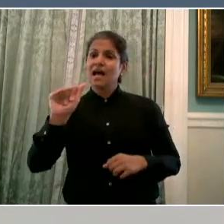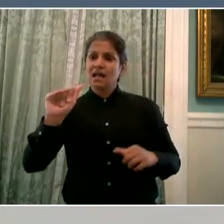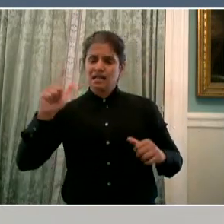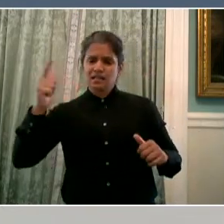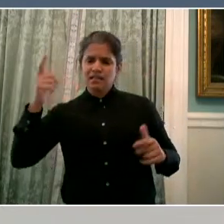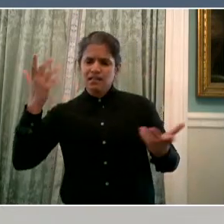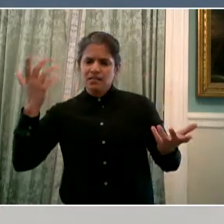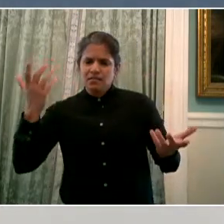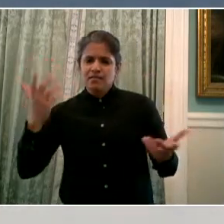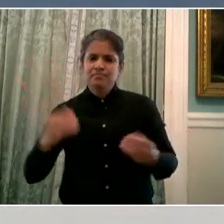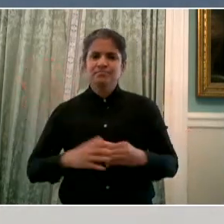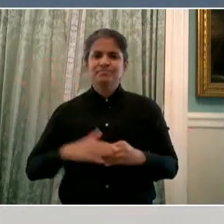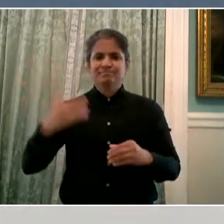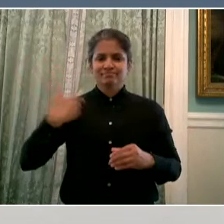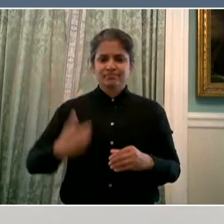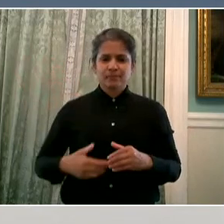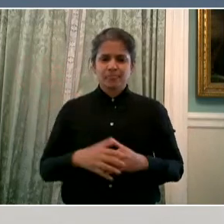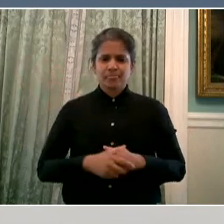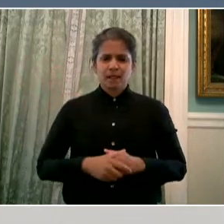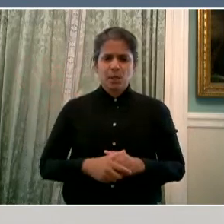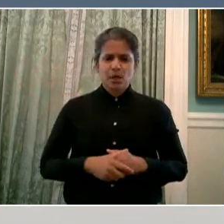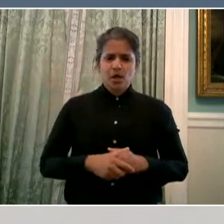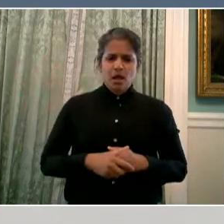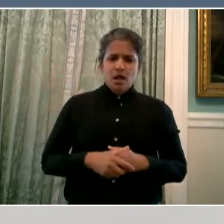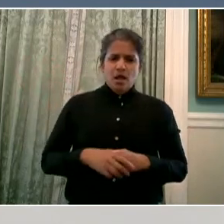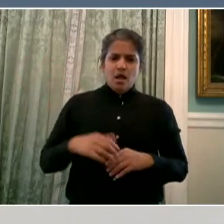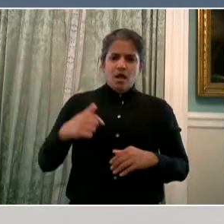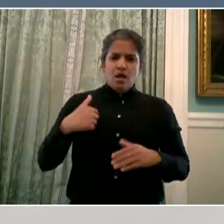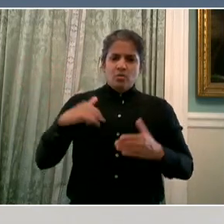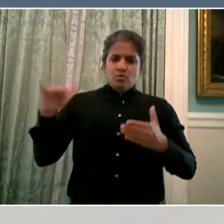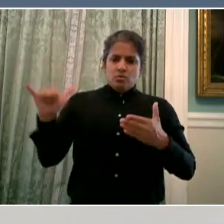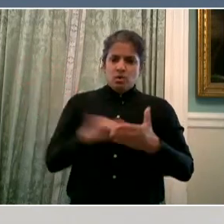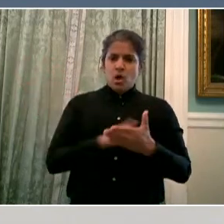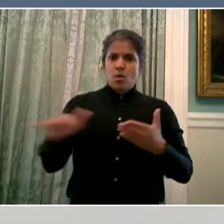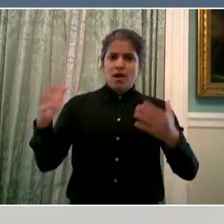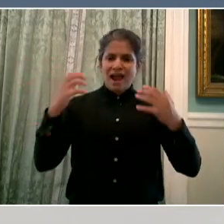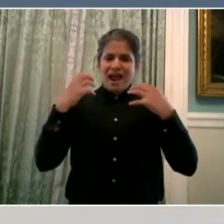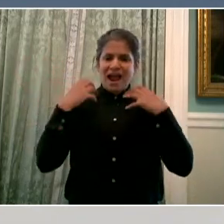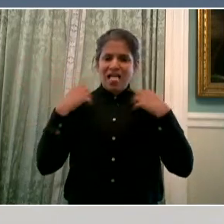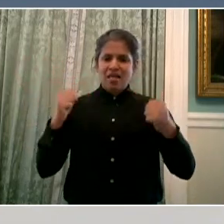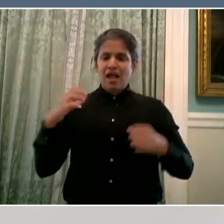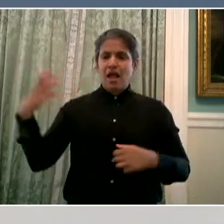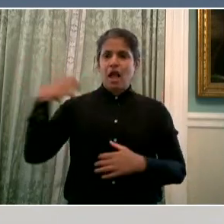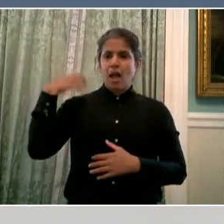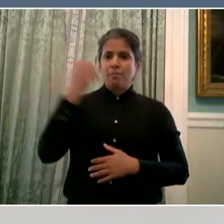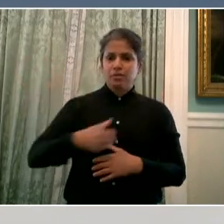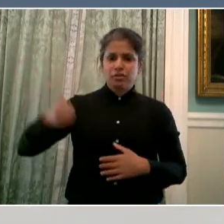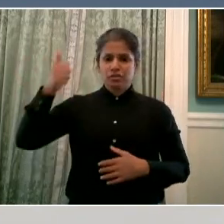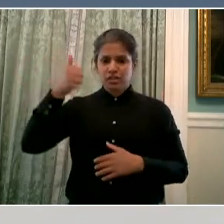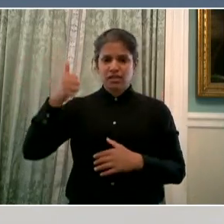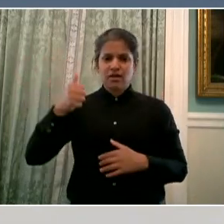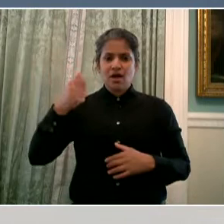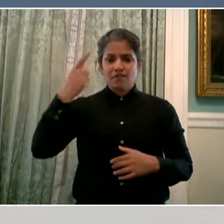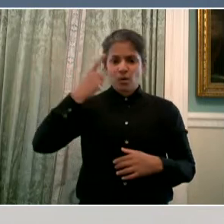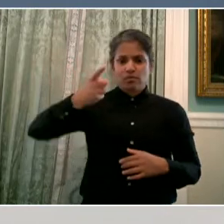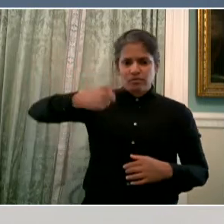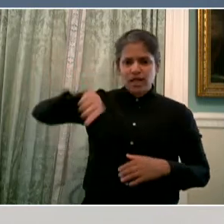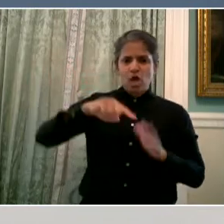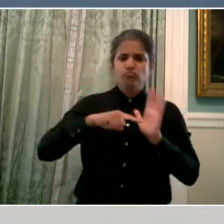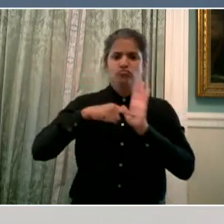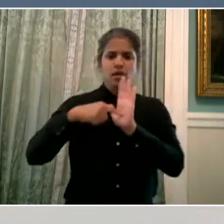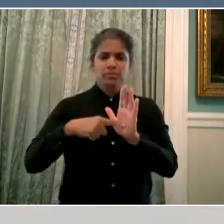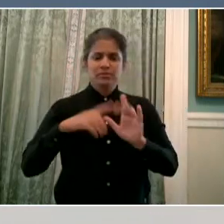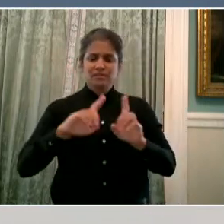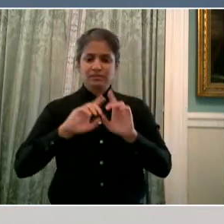here to give you the official health guidance on my behalf and on behalf of the Department of Health. Just want to clarify a little